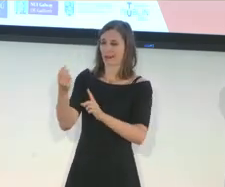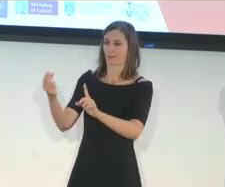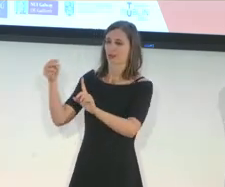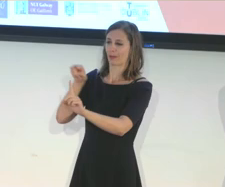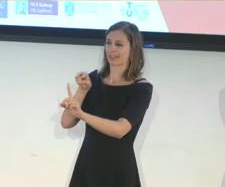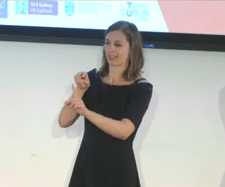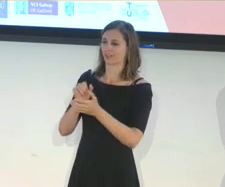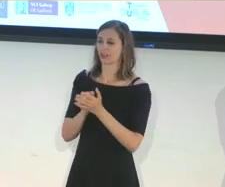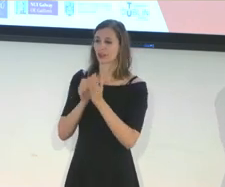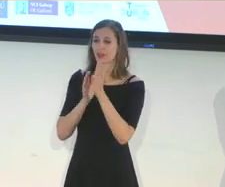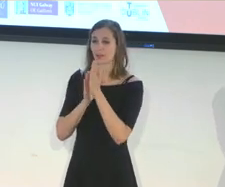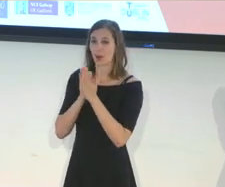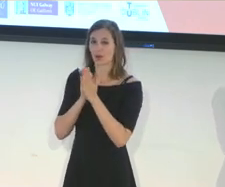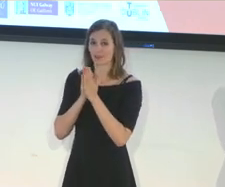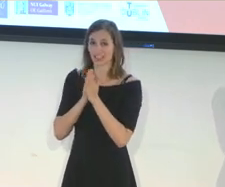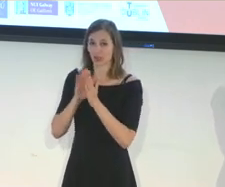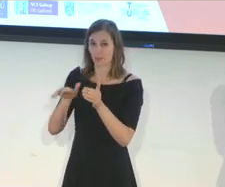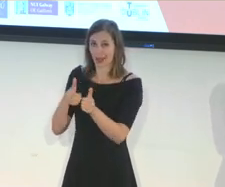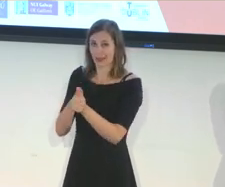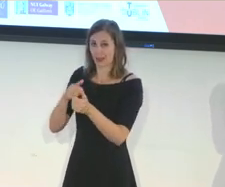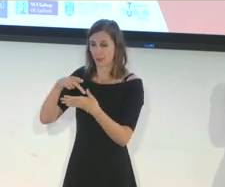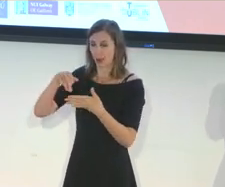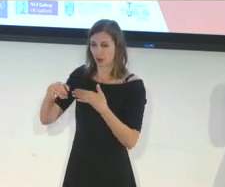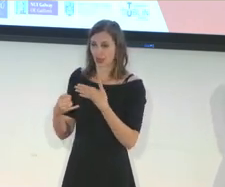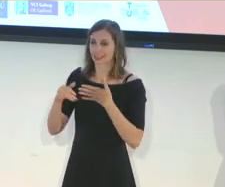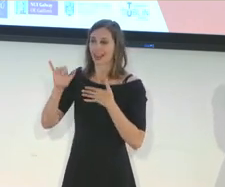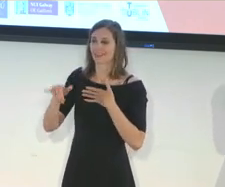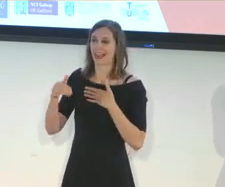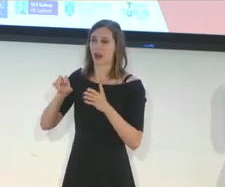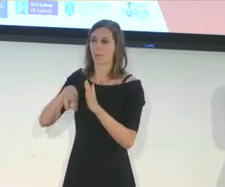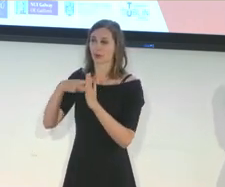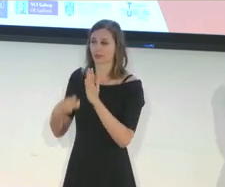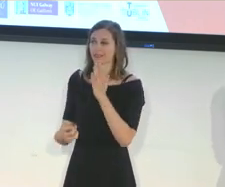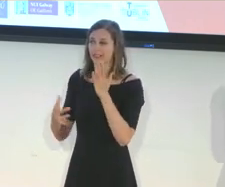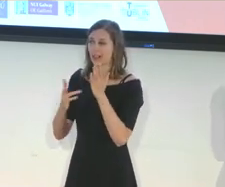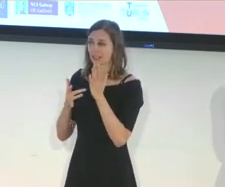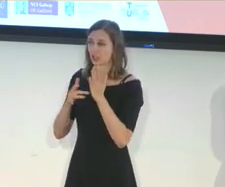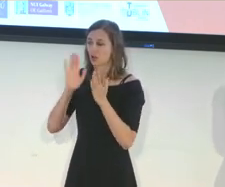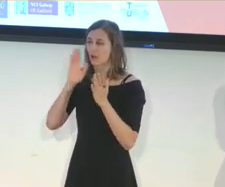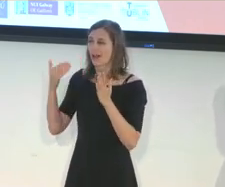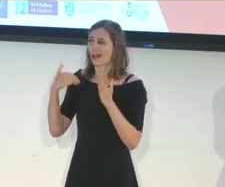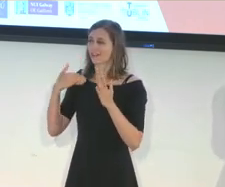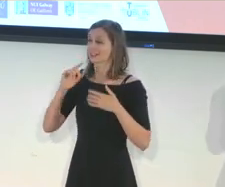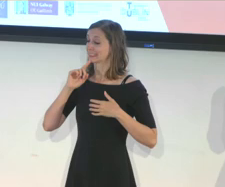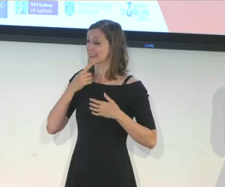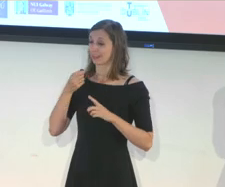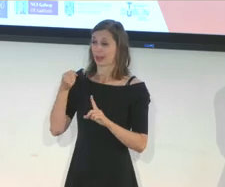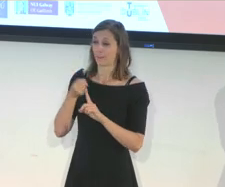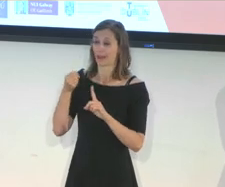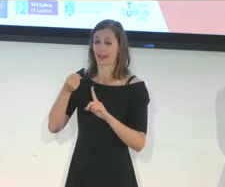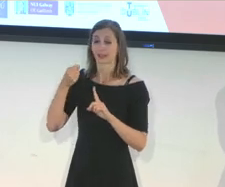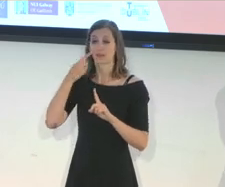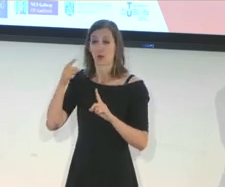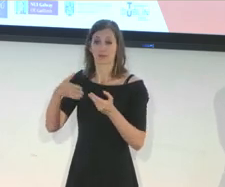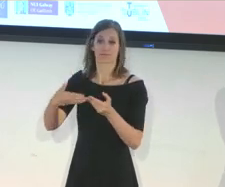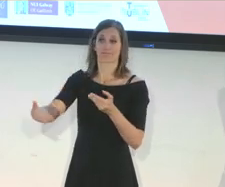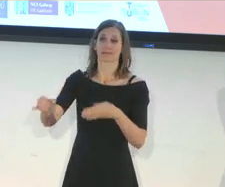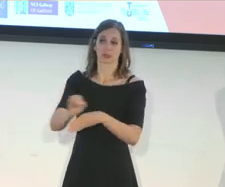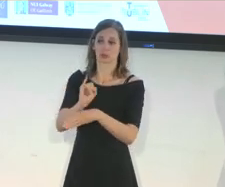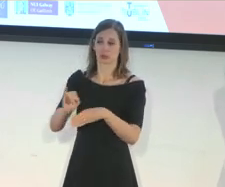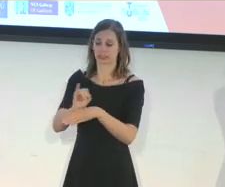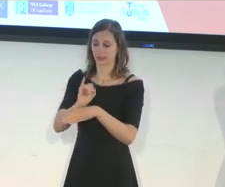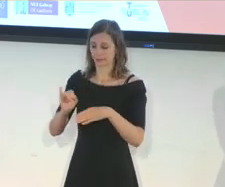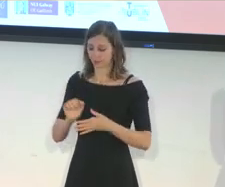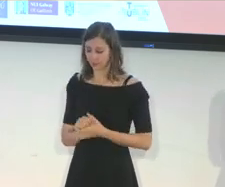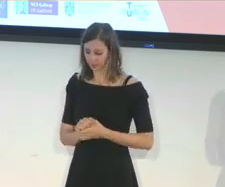the motivation behind this project lies in the idea that immersive technologies will have a significant impact over the educational industry in coming years.